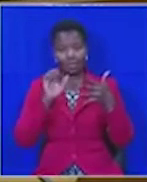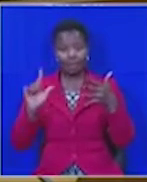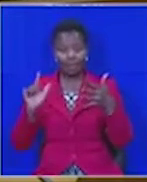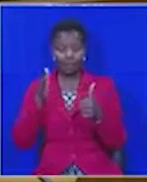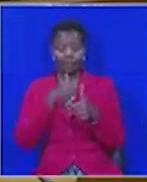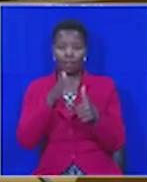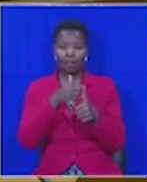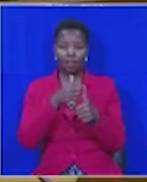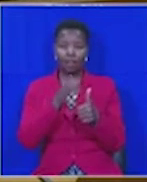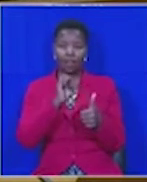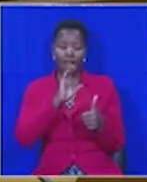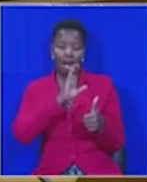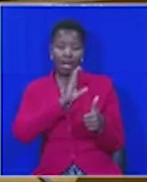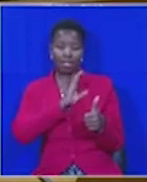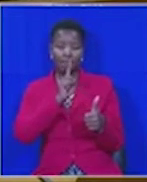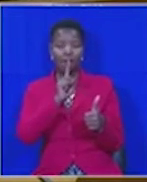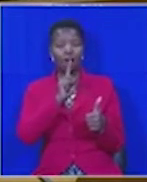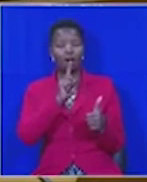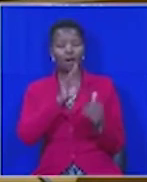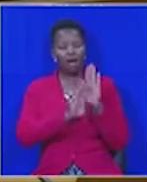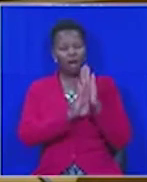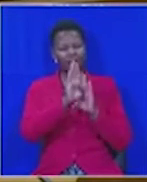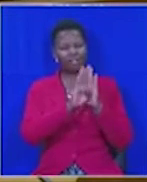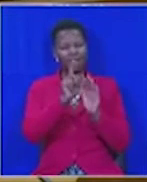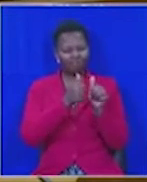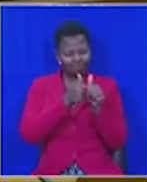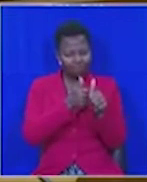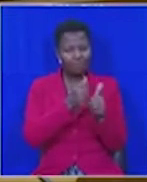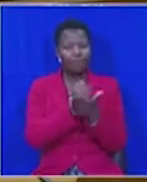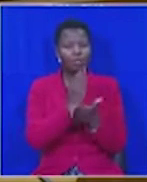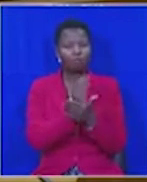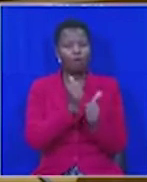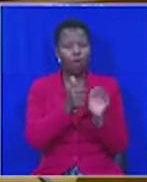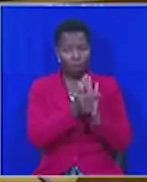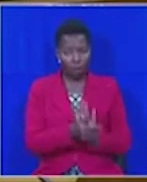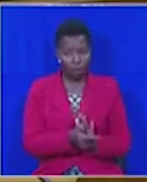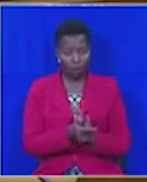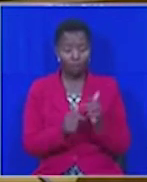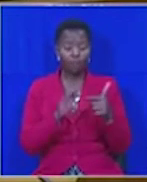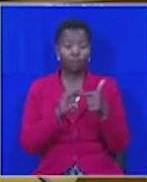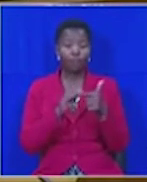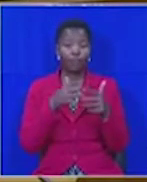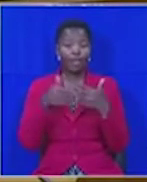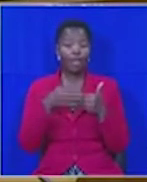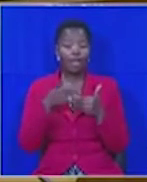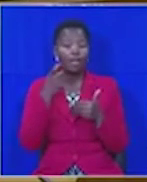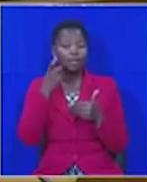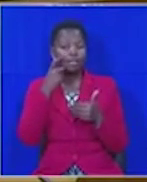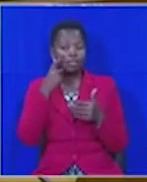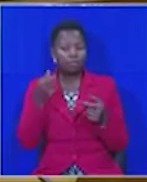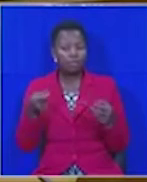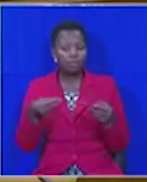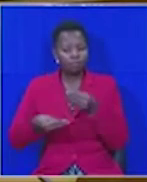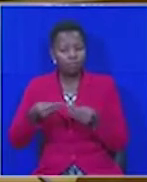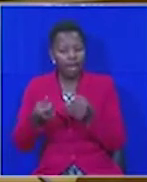customer due diligence requirement for accountable institutions, thus making suspicious transactions detectable